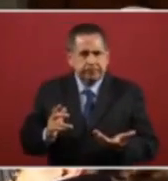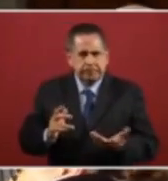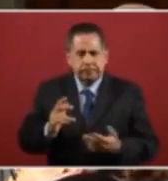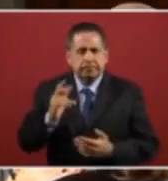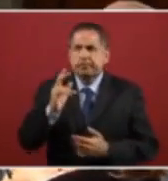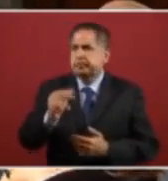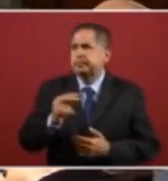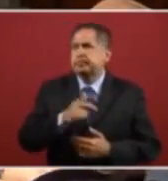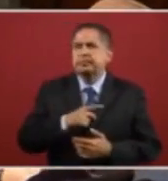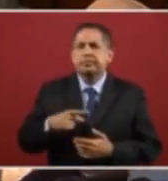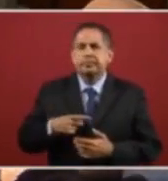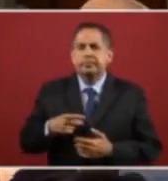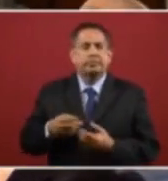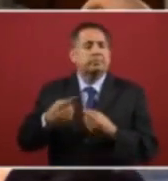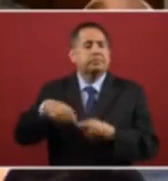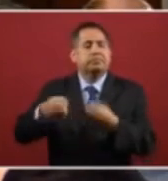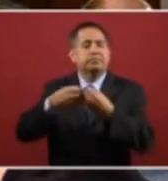that